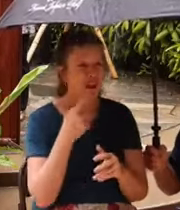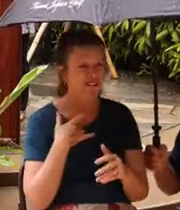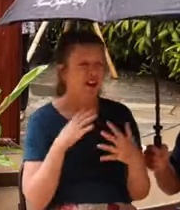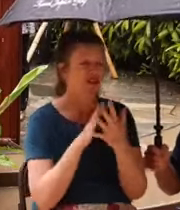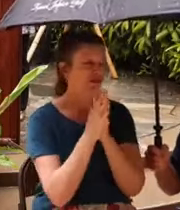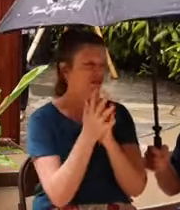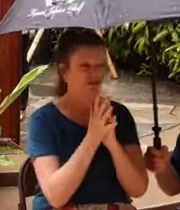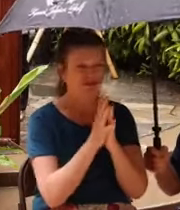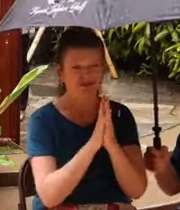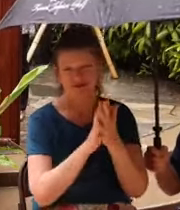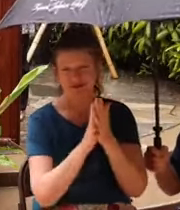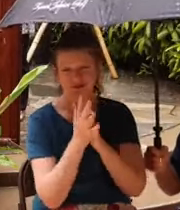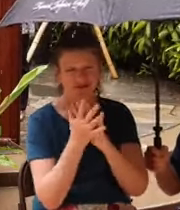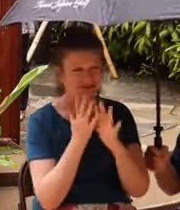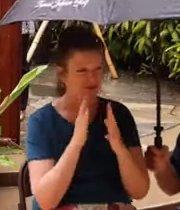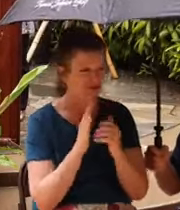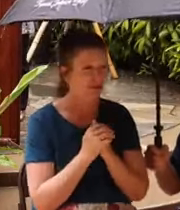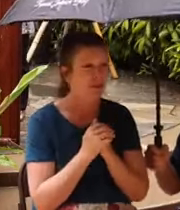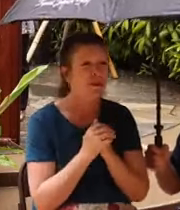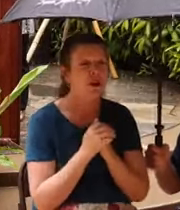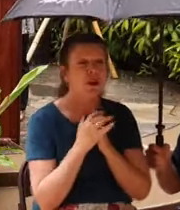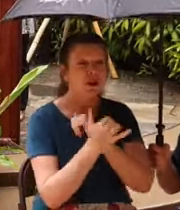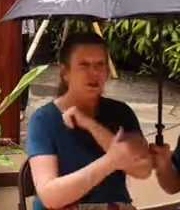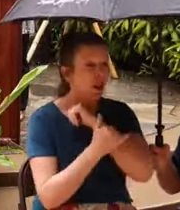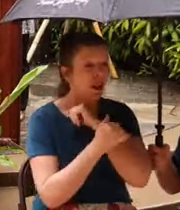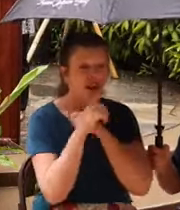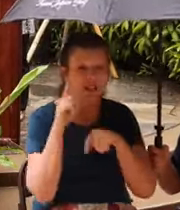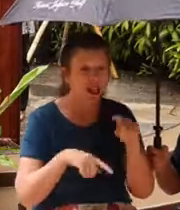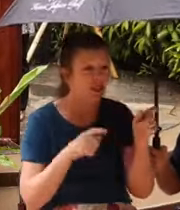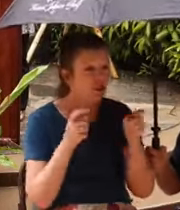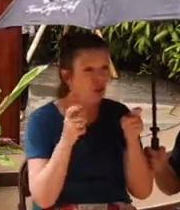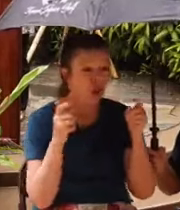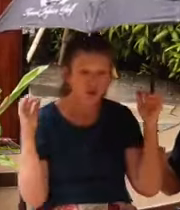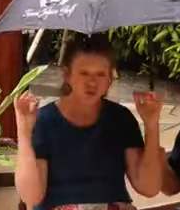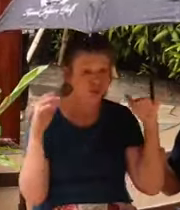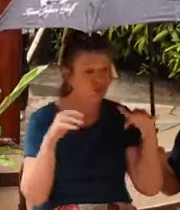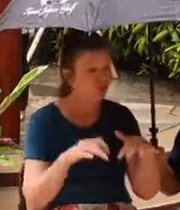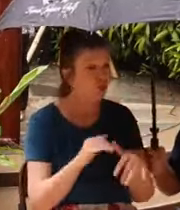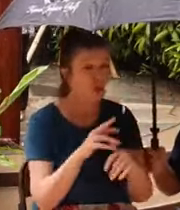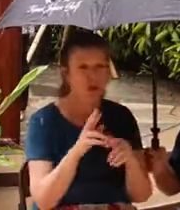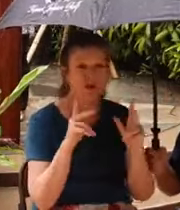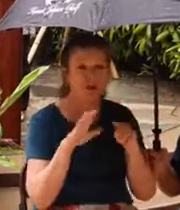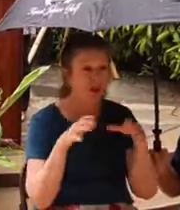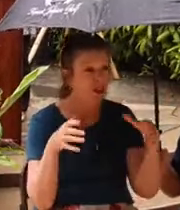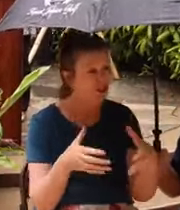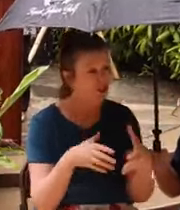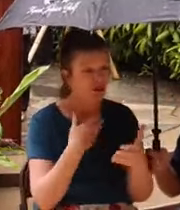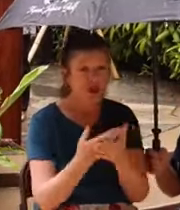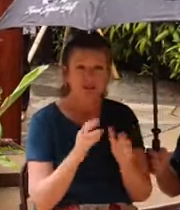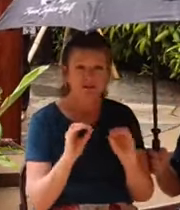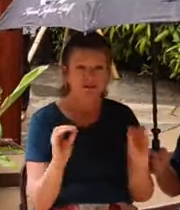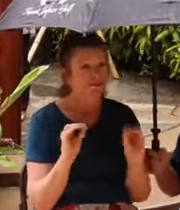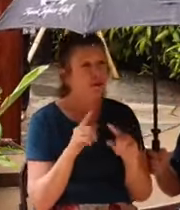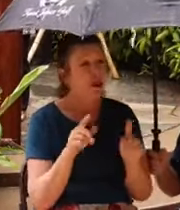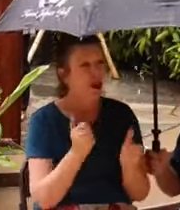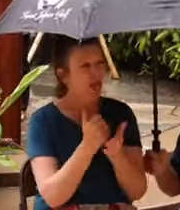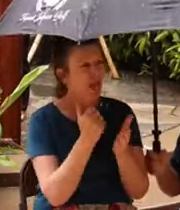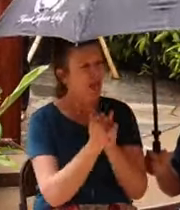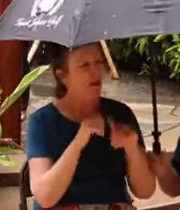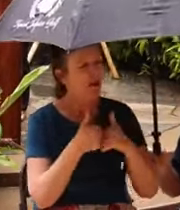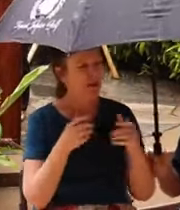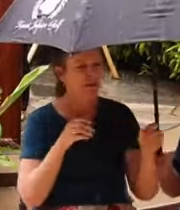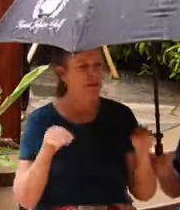crowded. While the county doesn't control population or visitor arrivals, we can help to manage the way people